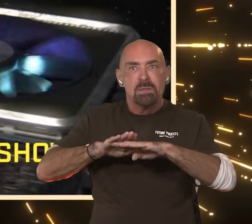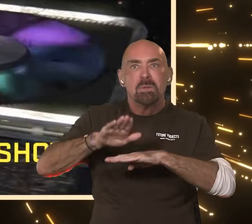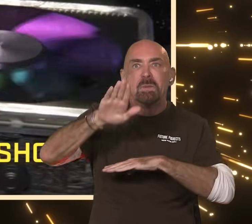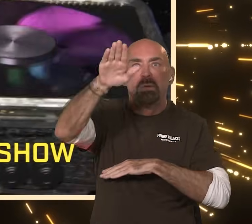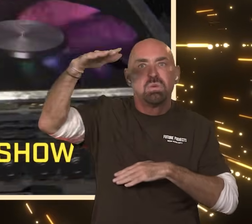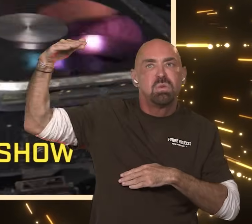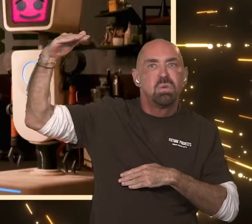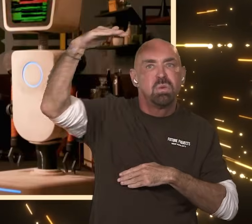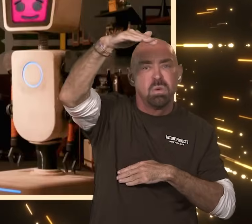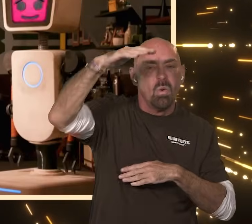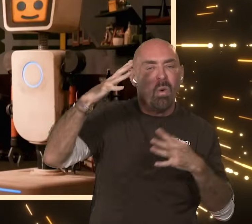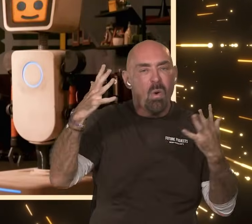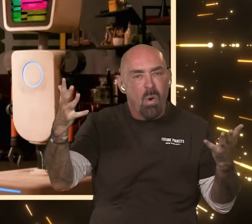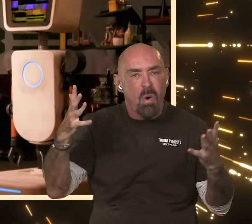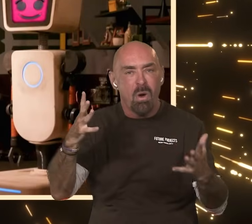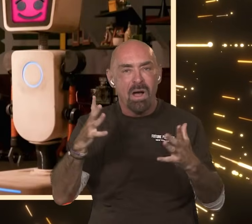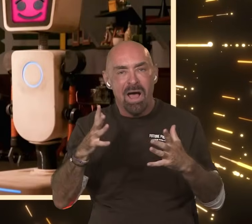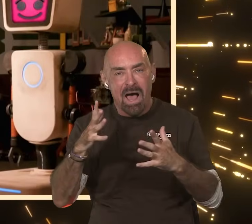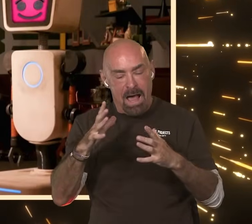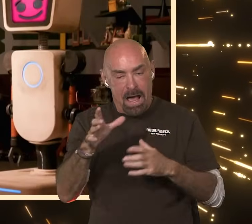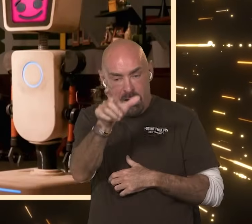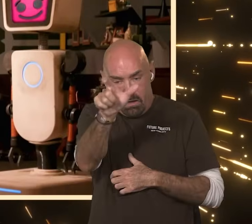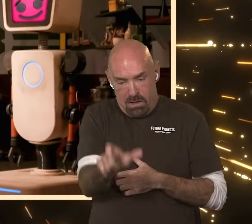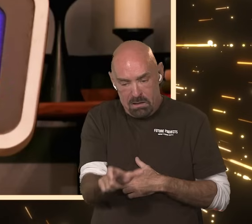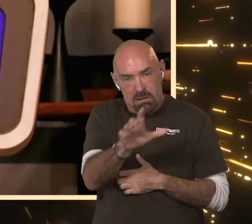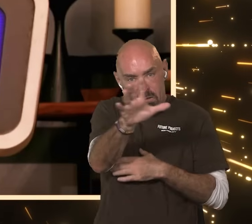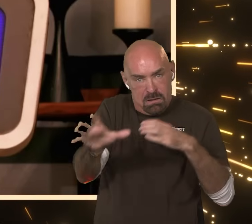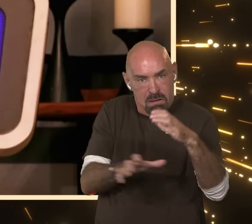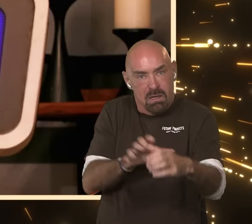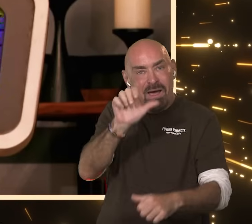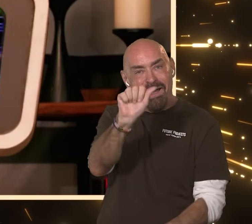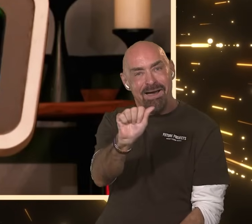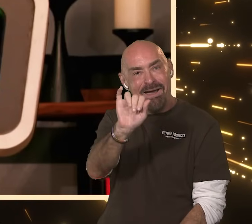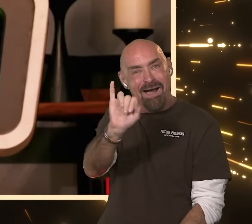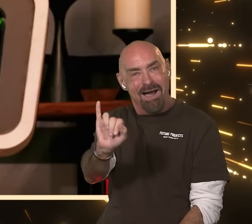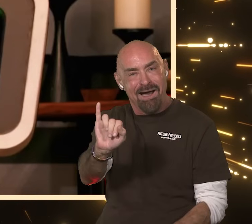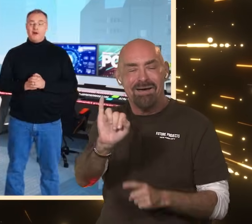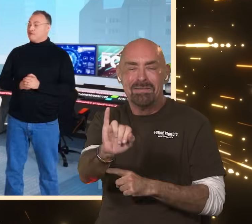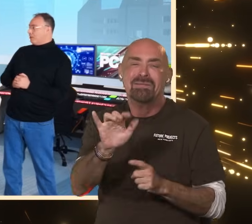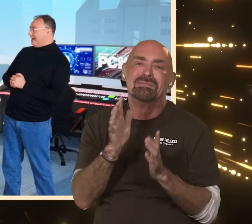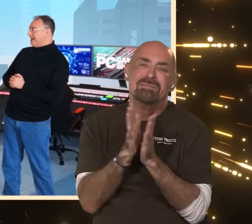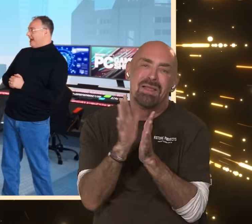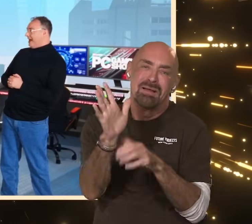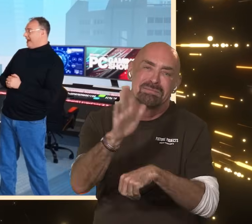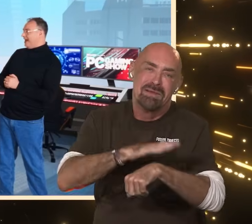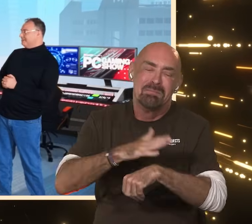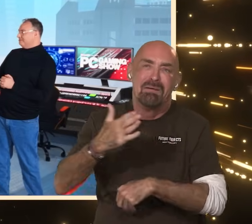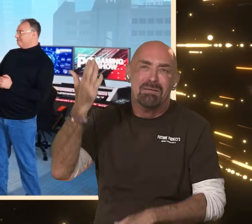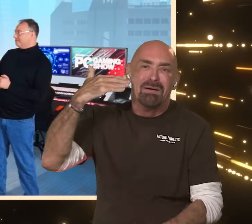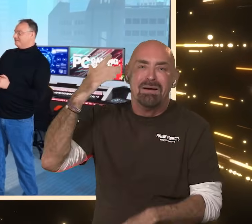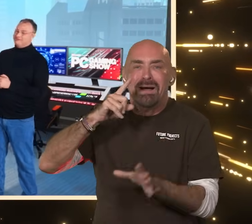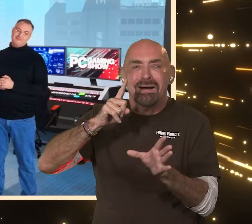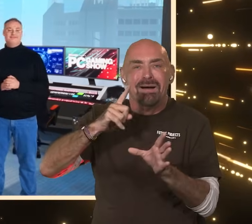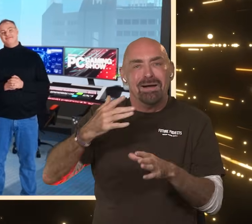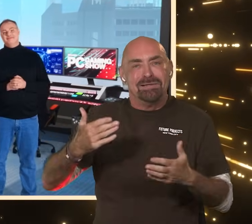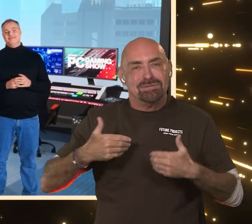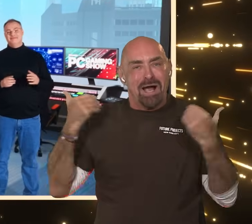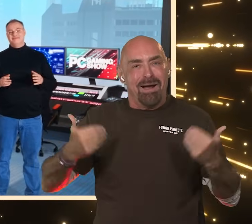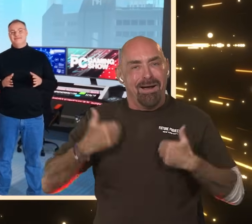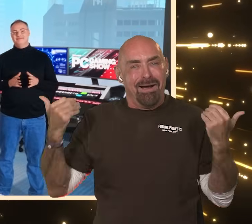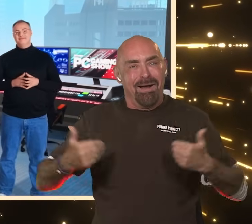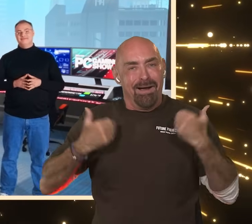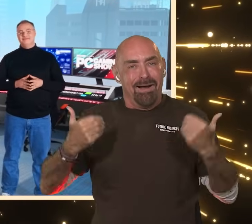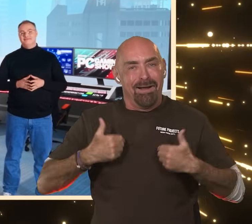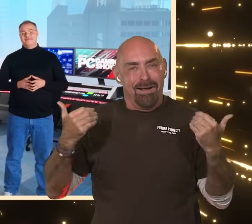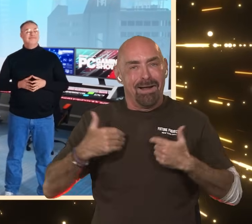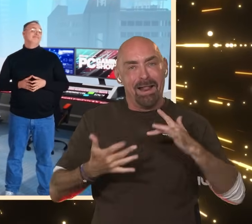a spaceship, or when we did various attempts to replace our host with artificial intelligence. It was an innocent time. We were so young and